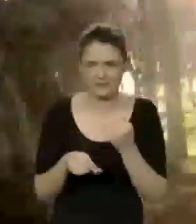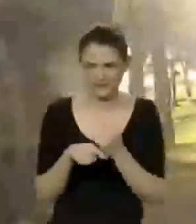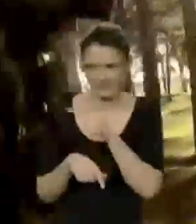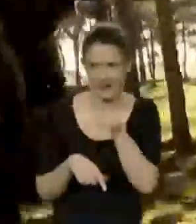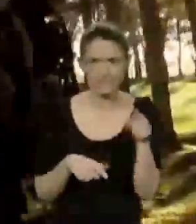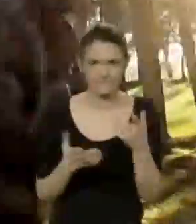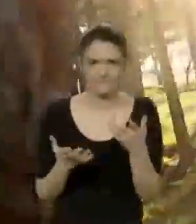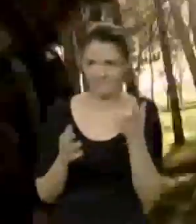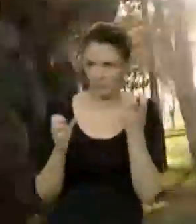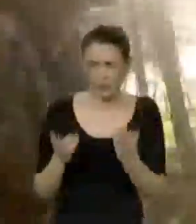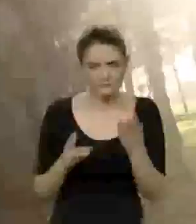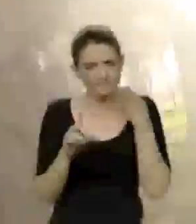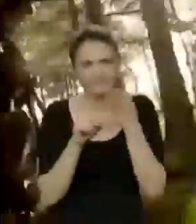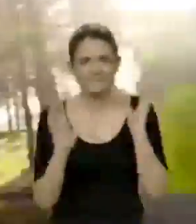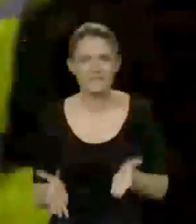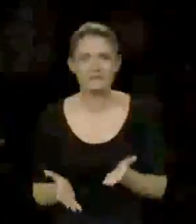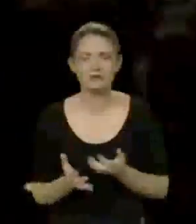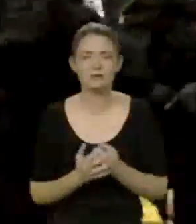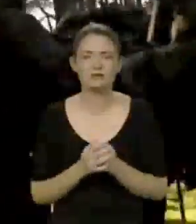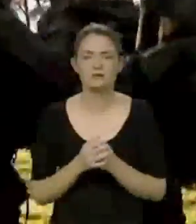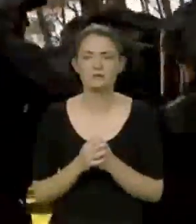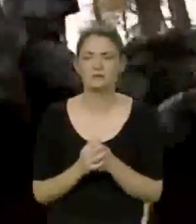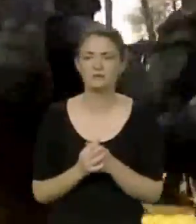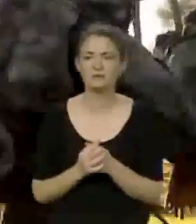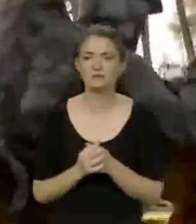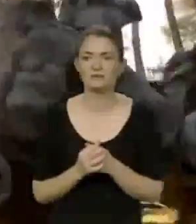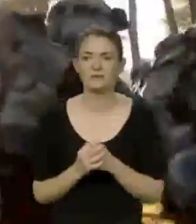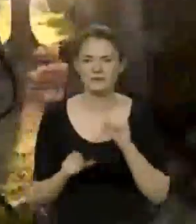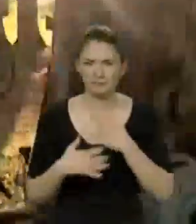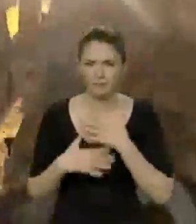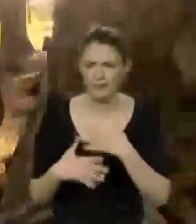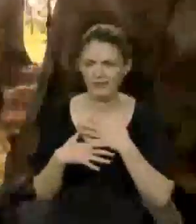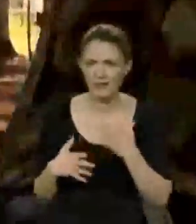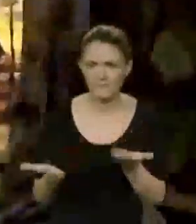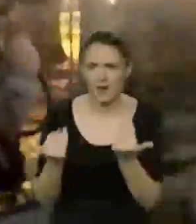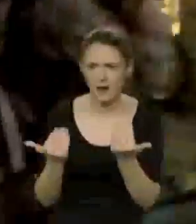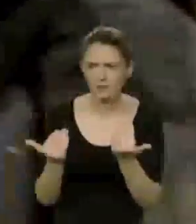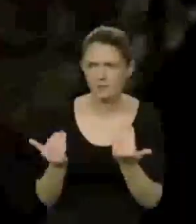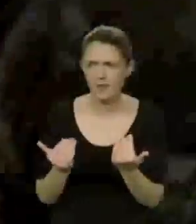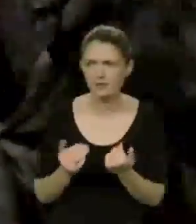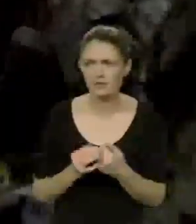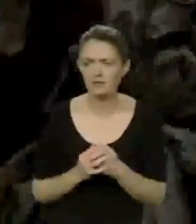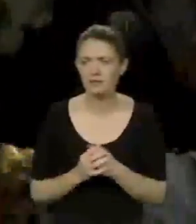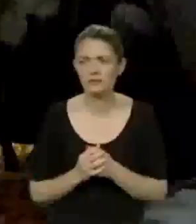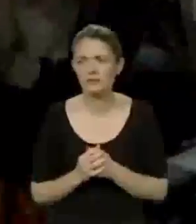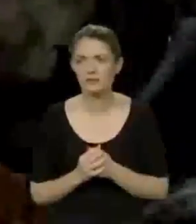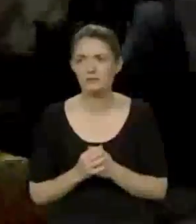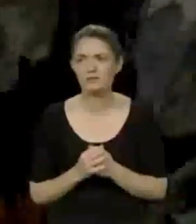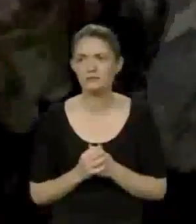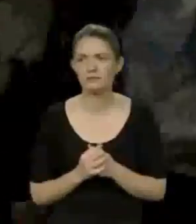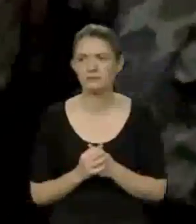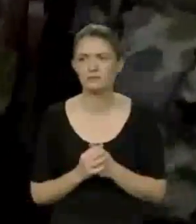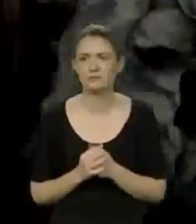it. Okay, Ryan, keep driving on, Ryan. Keep breathing, come on. Everyone stay touched up now.